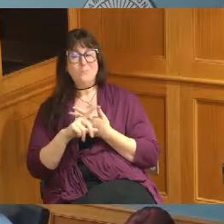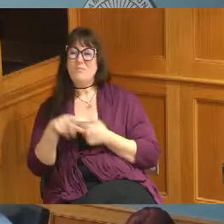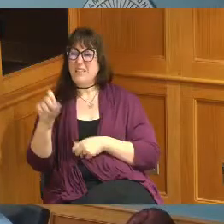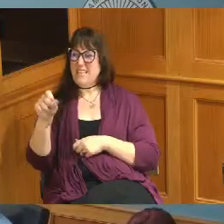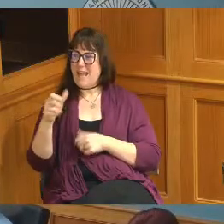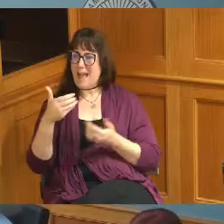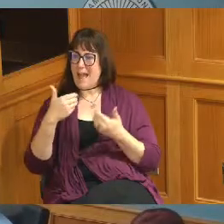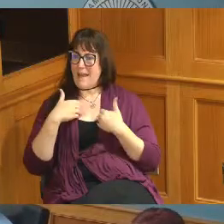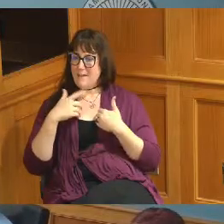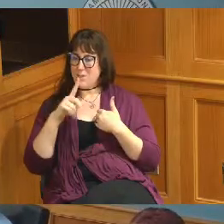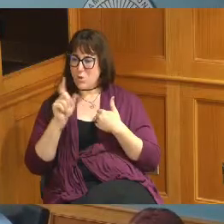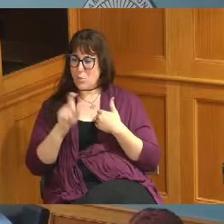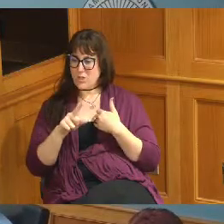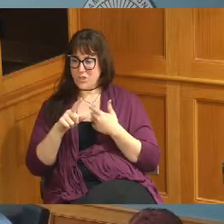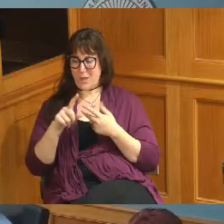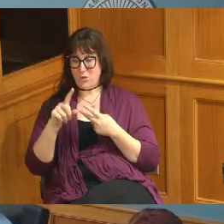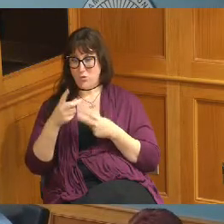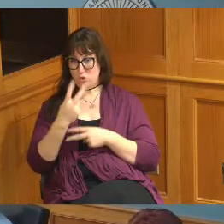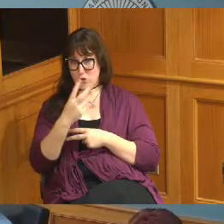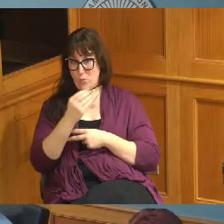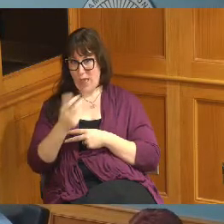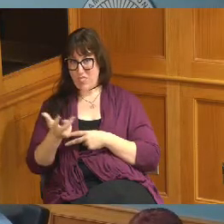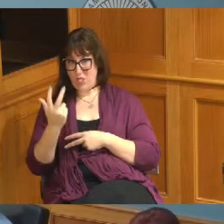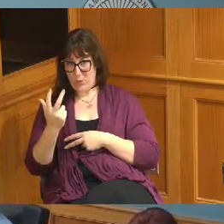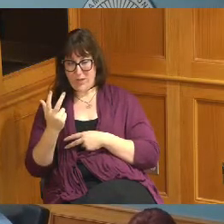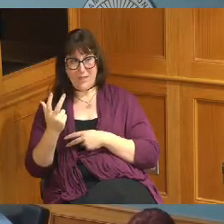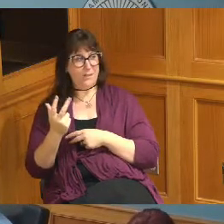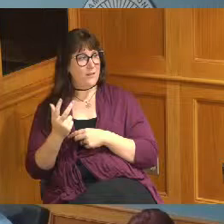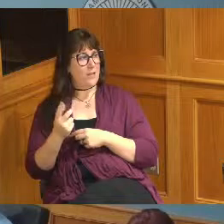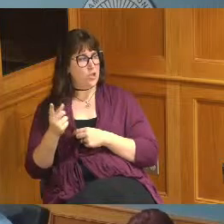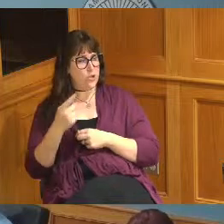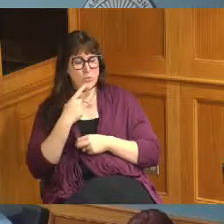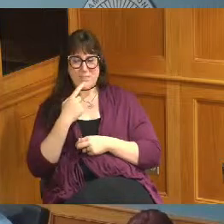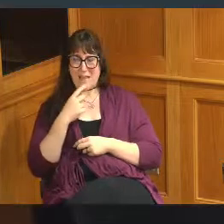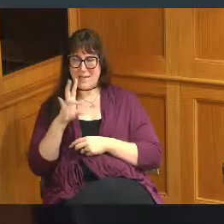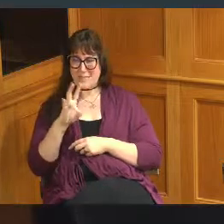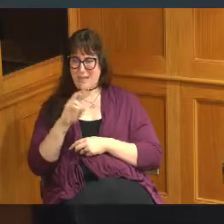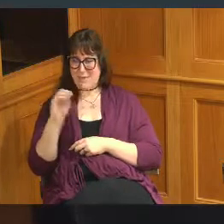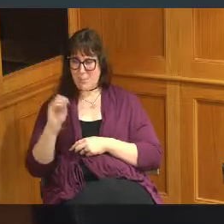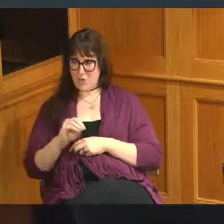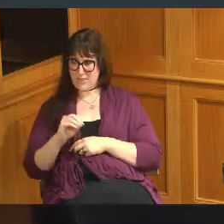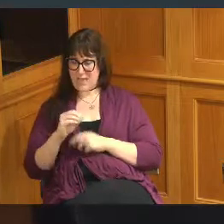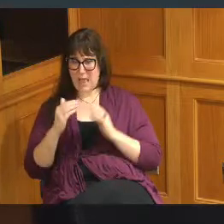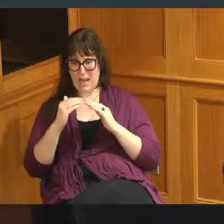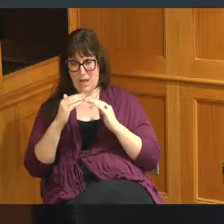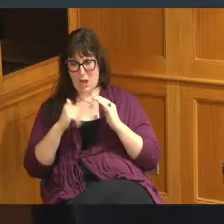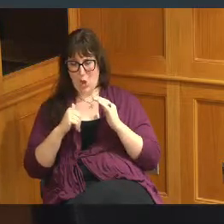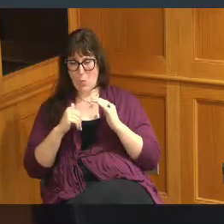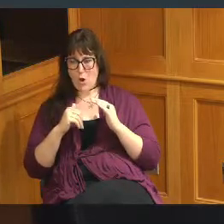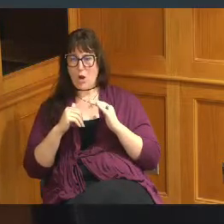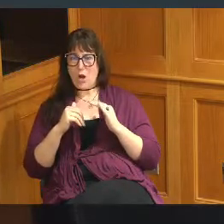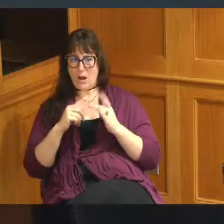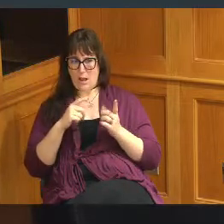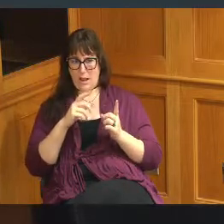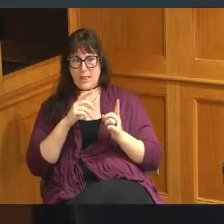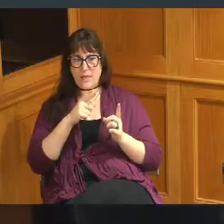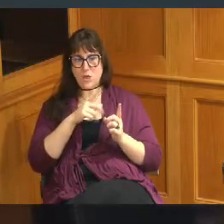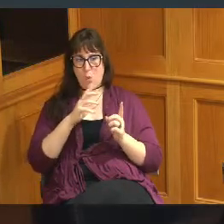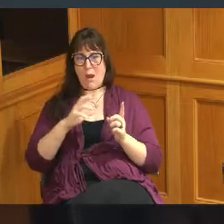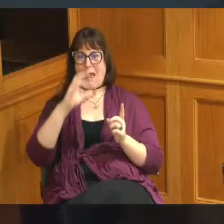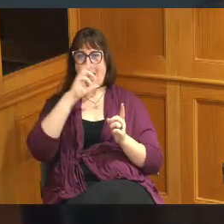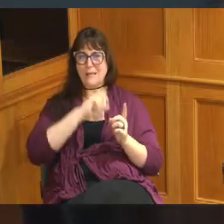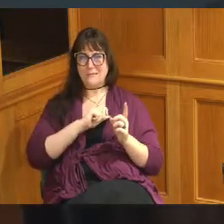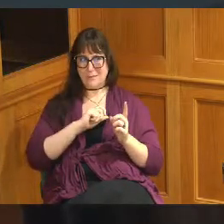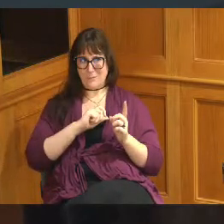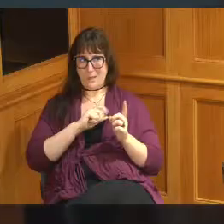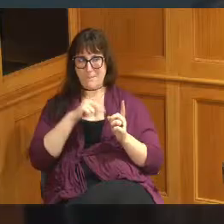well, really about 2 and 3, Eric. Yes. So you said it was 7% lower than what you guys had estimated, because